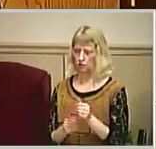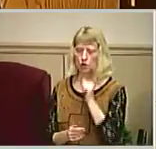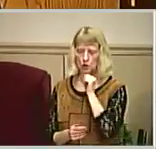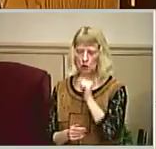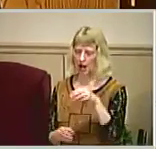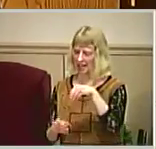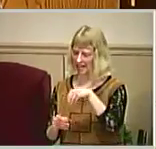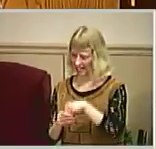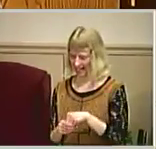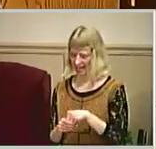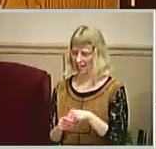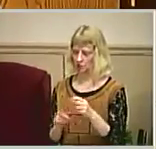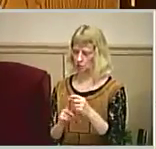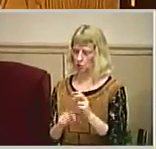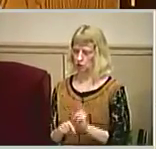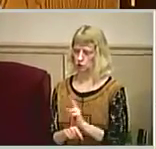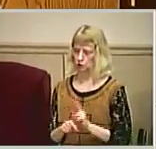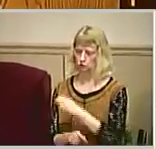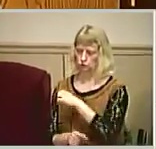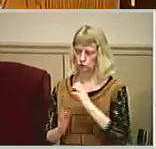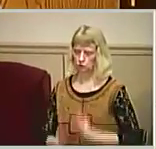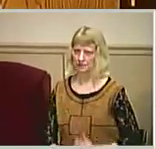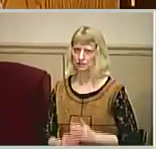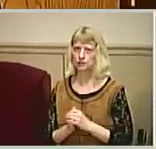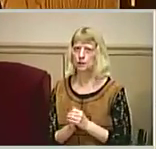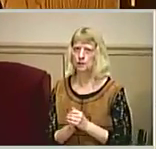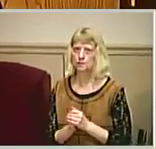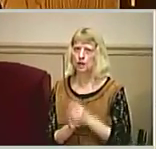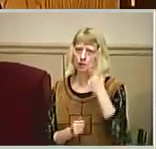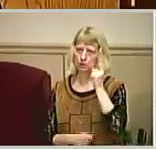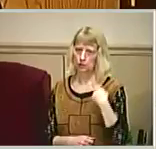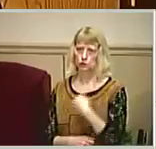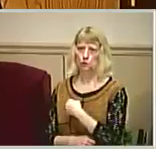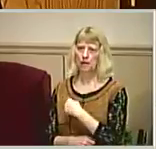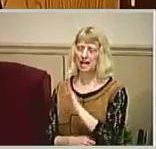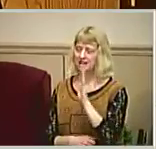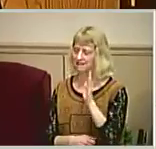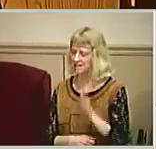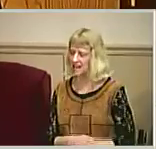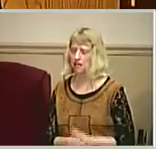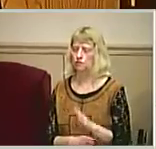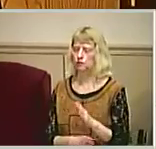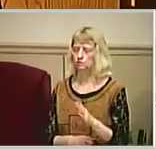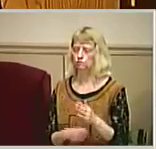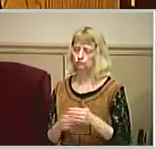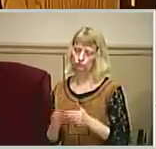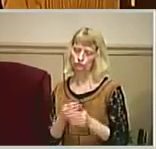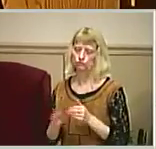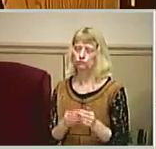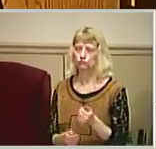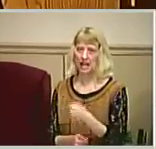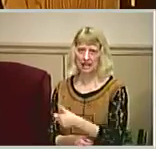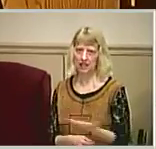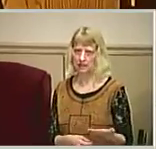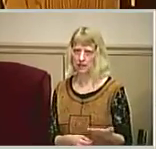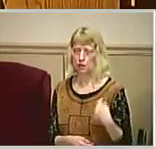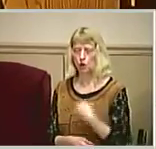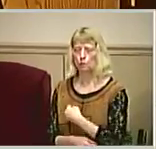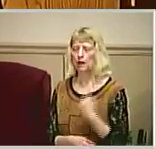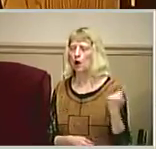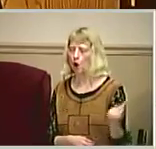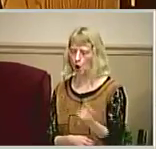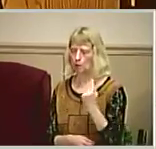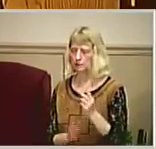the vocabulary of action for born-again believers, because we are never to be indifferent about anything. We are always to